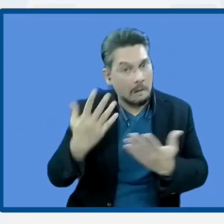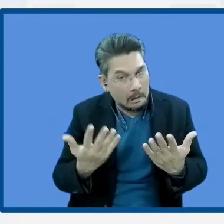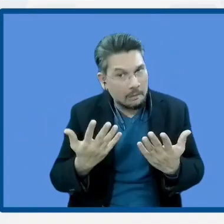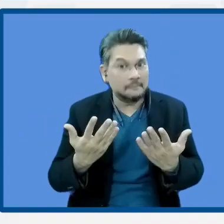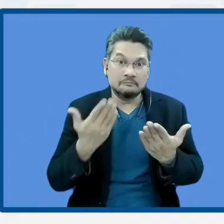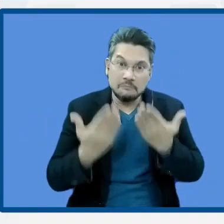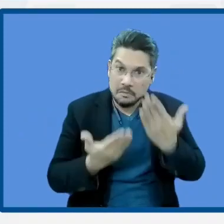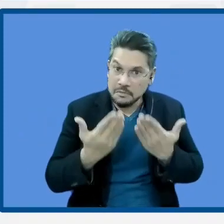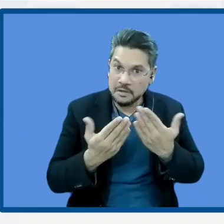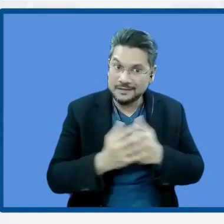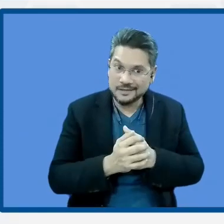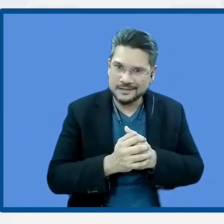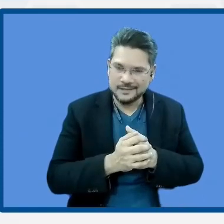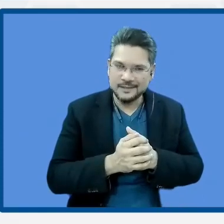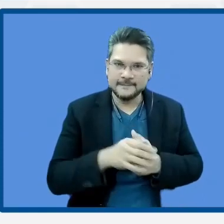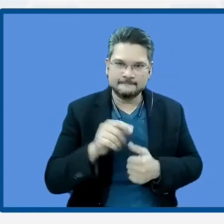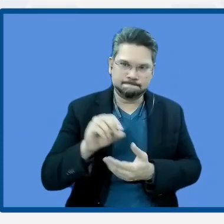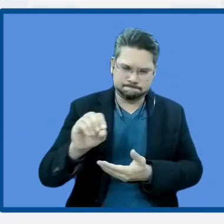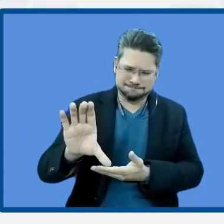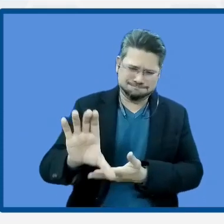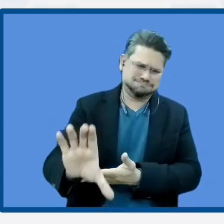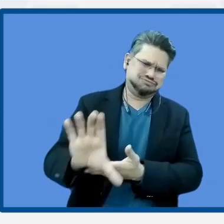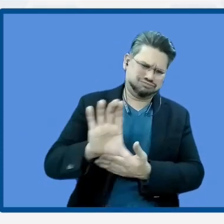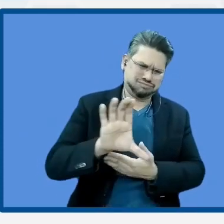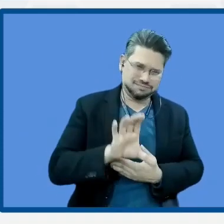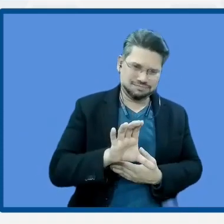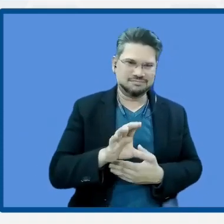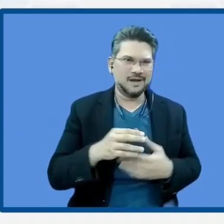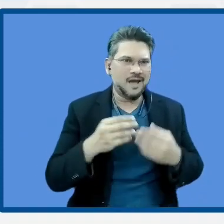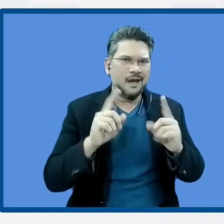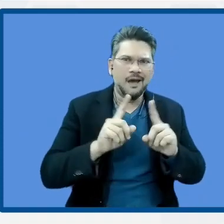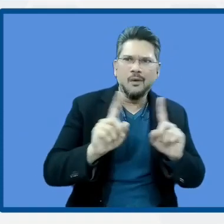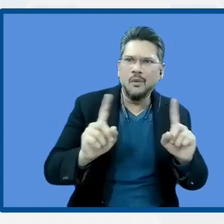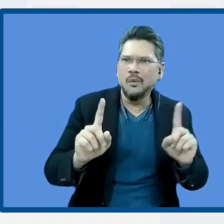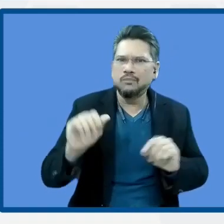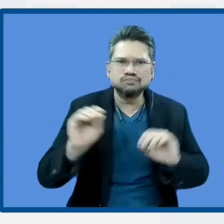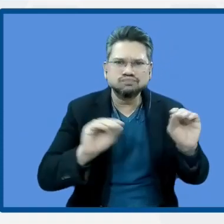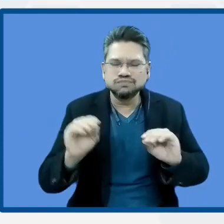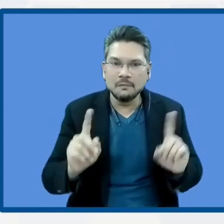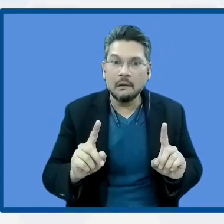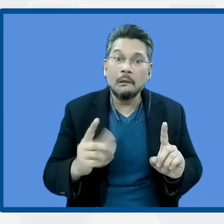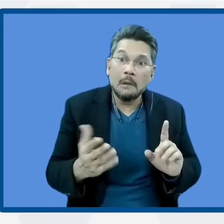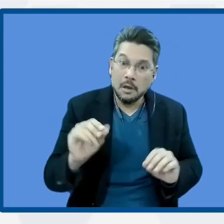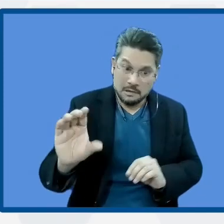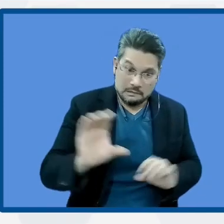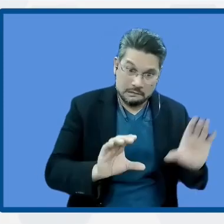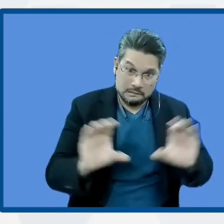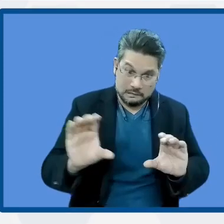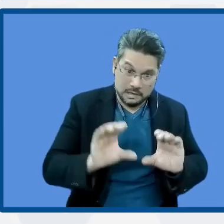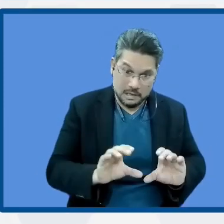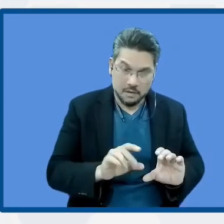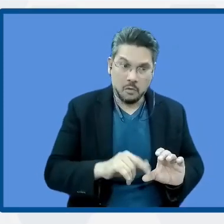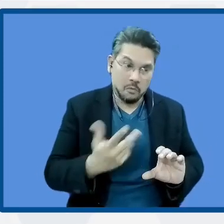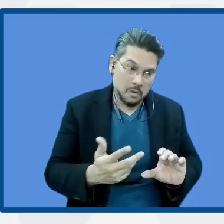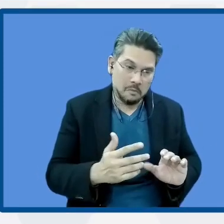big mass of capital that is trying to find where to invest could be invested in low and